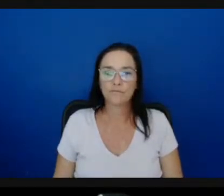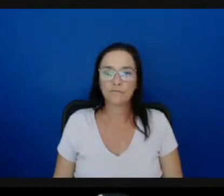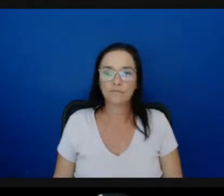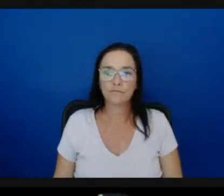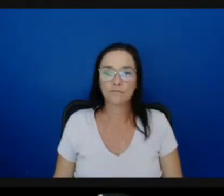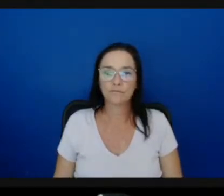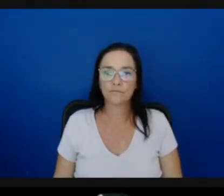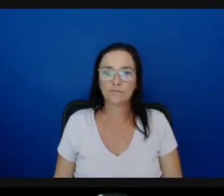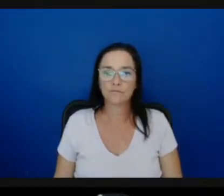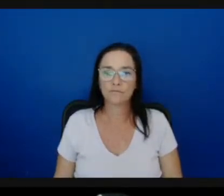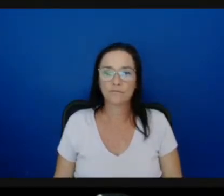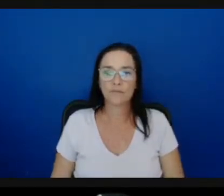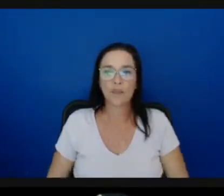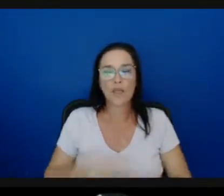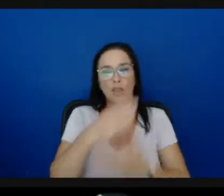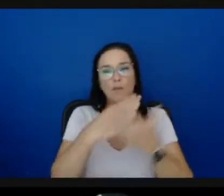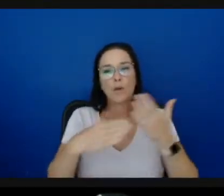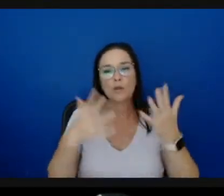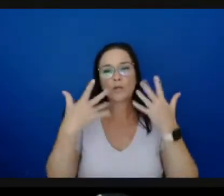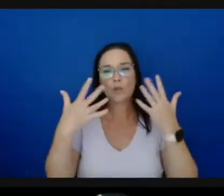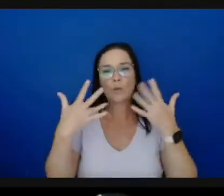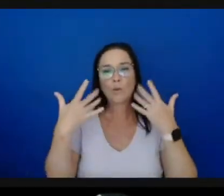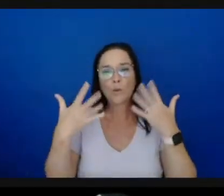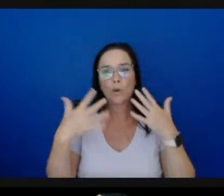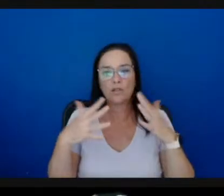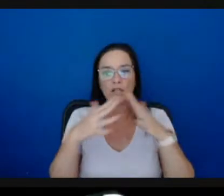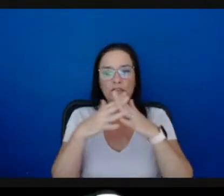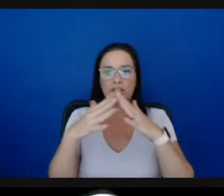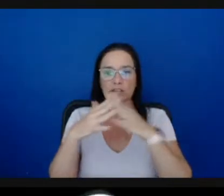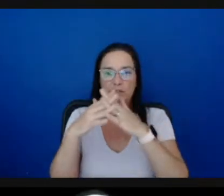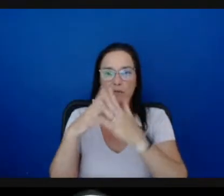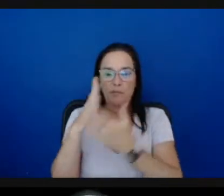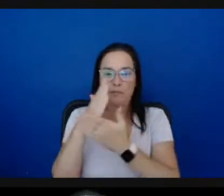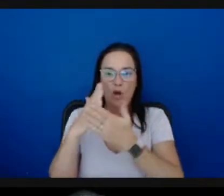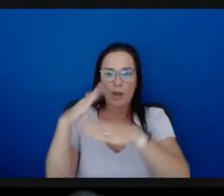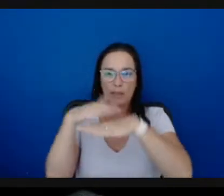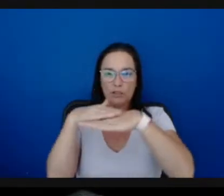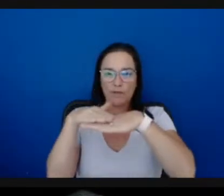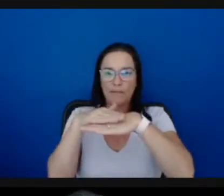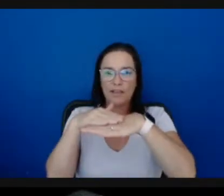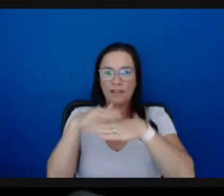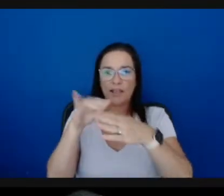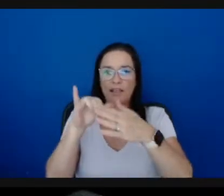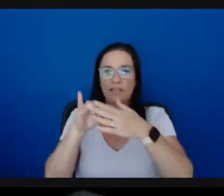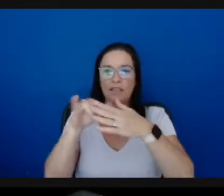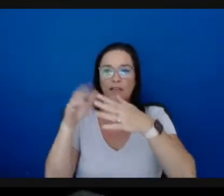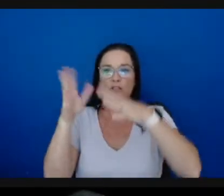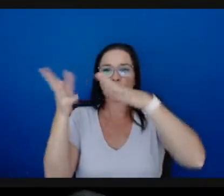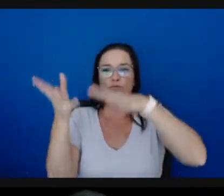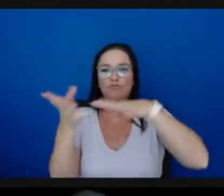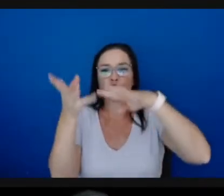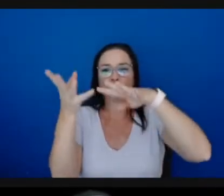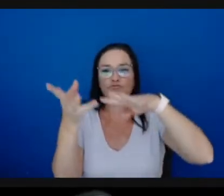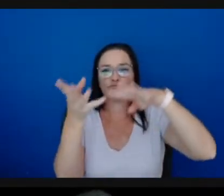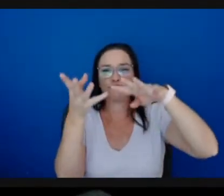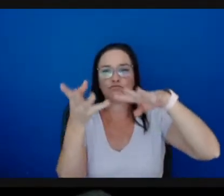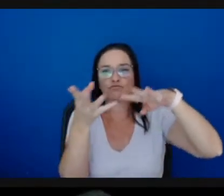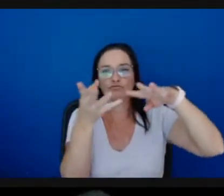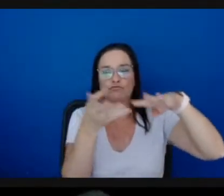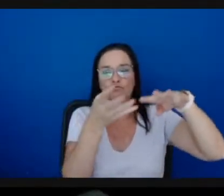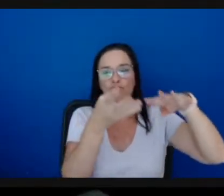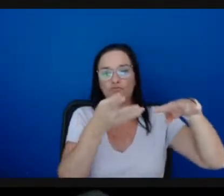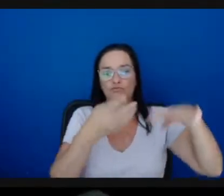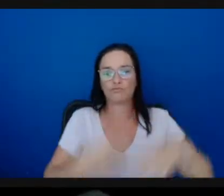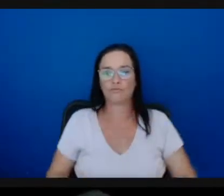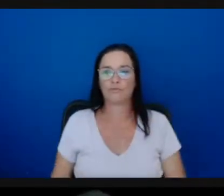The partly cool, black clinkery surface portion of the flow is merely rafted along on the mobile portion beneath.